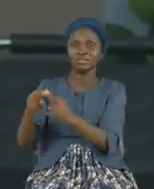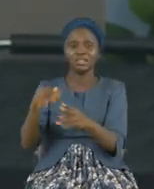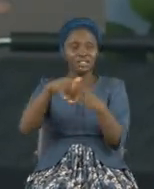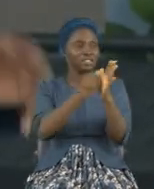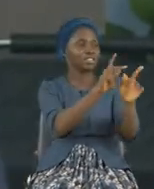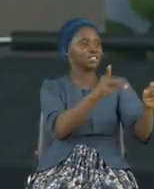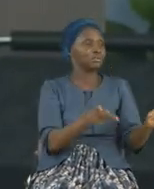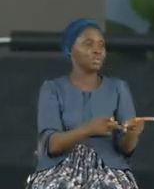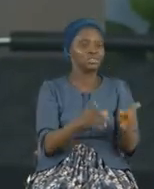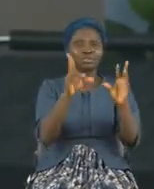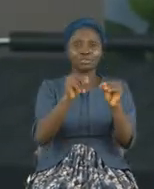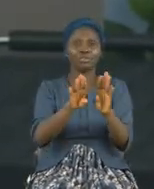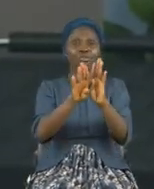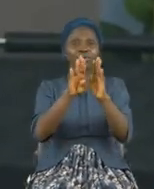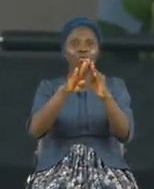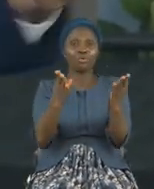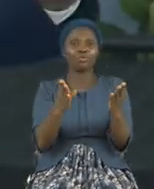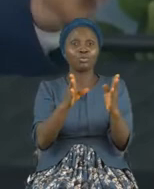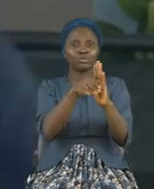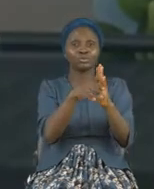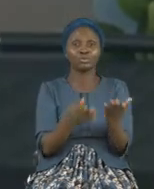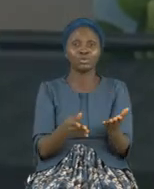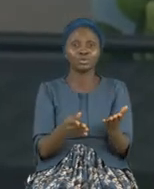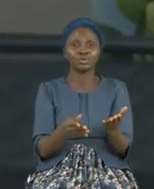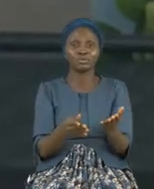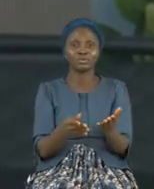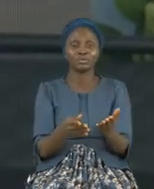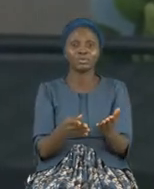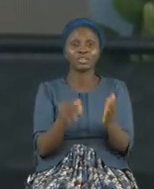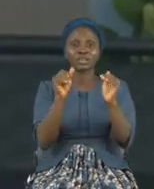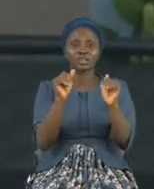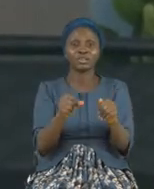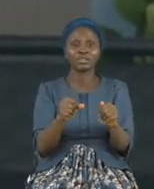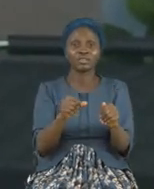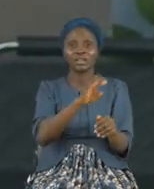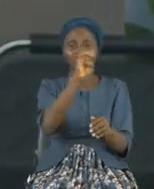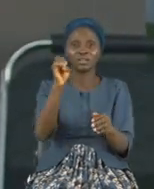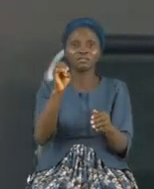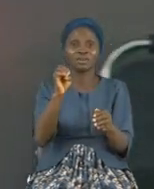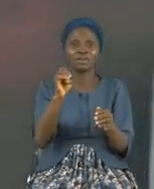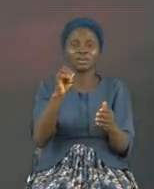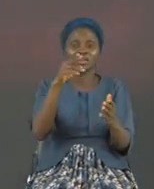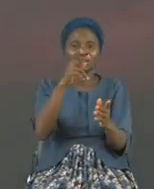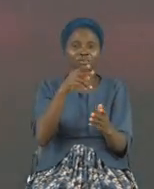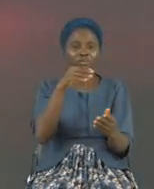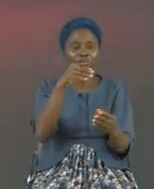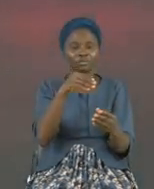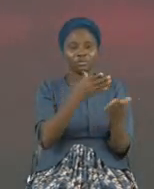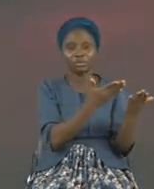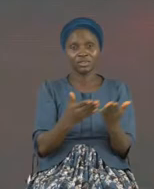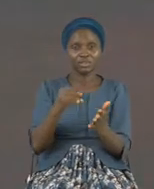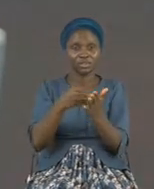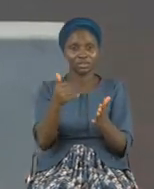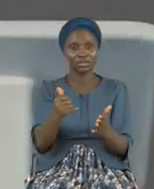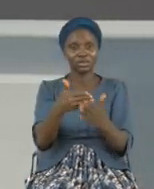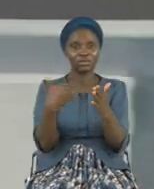door had ever presented itself before anybody. And as you are